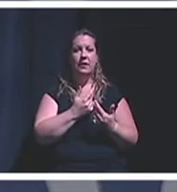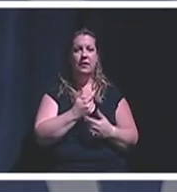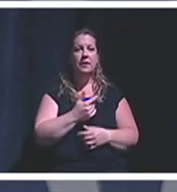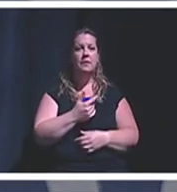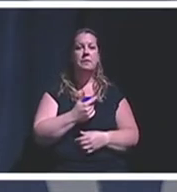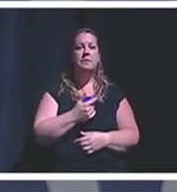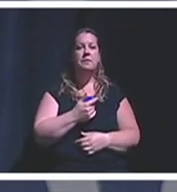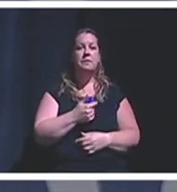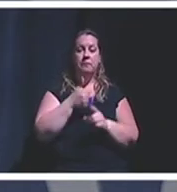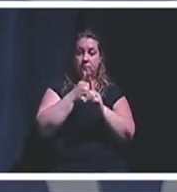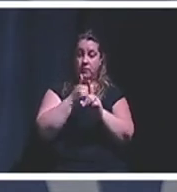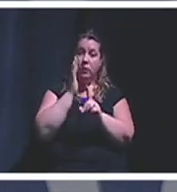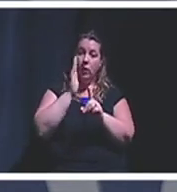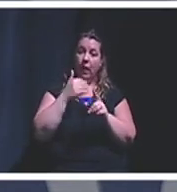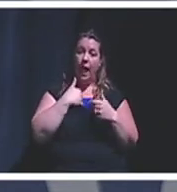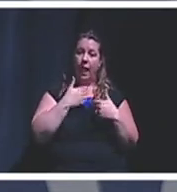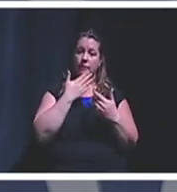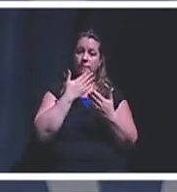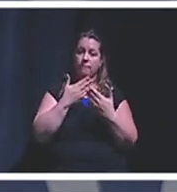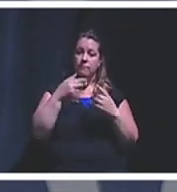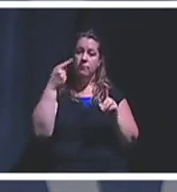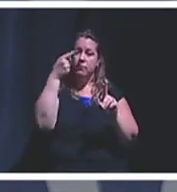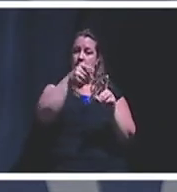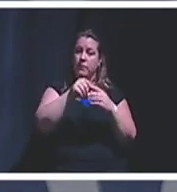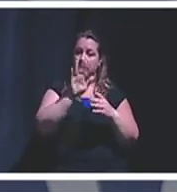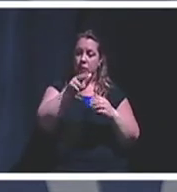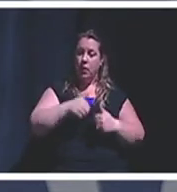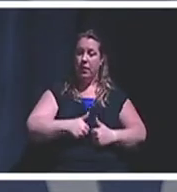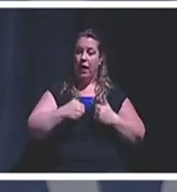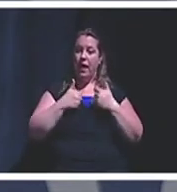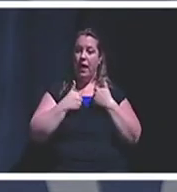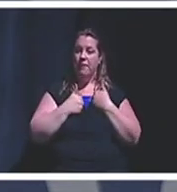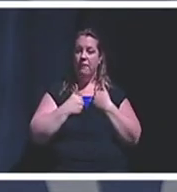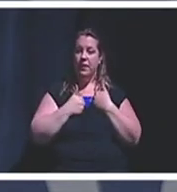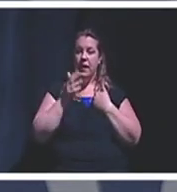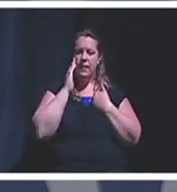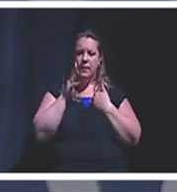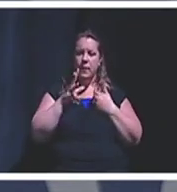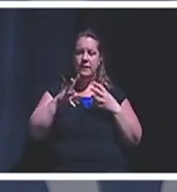a big goal in your life that's going to take initiative,